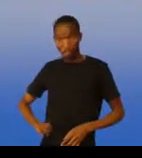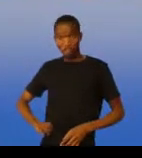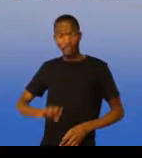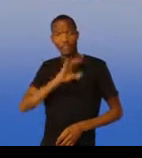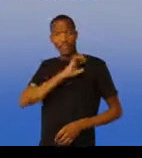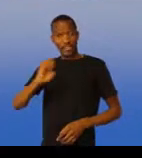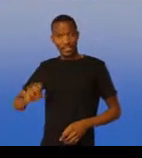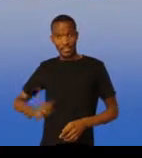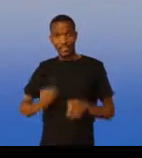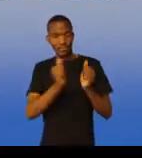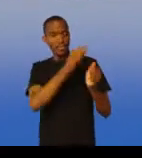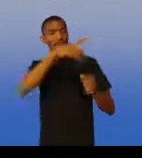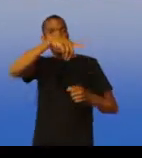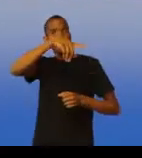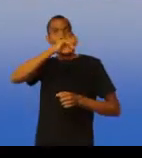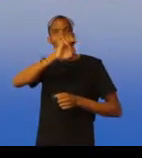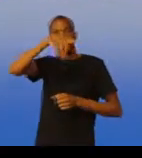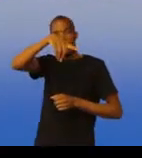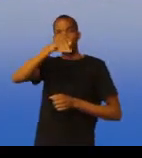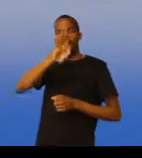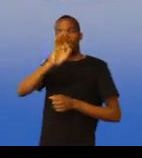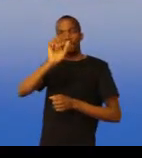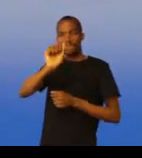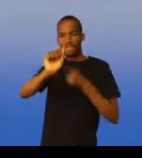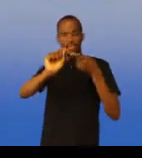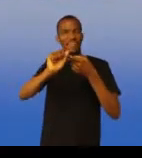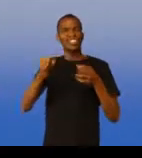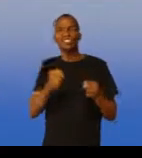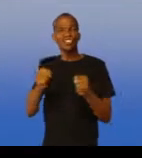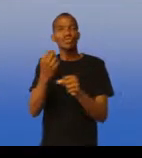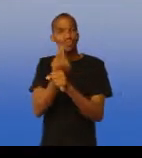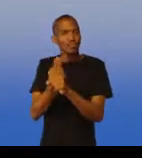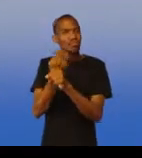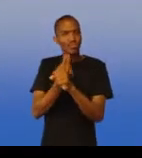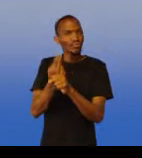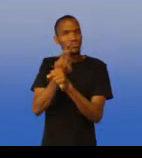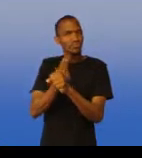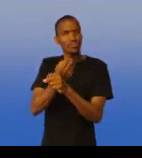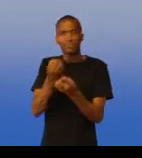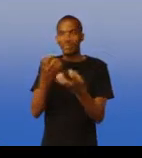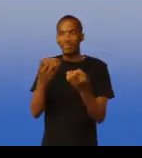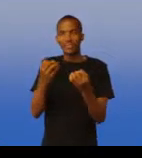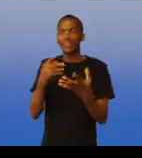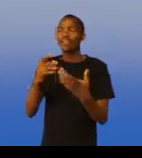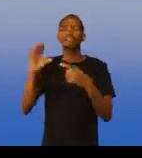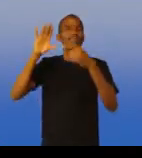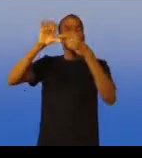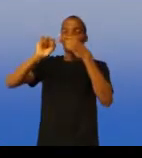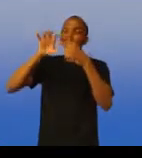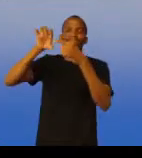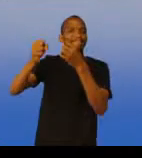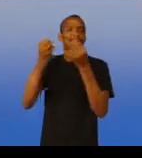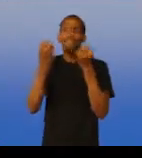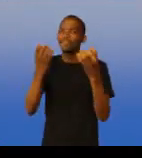through PEPFAR, various strategies were employed, and there have been lots of achievements